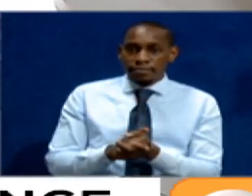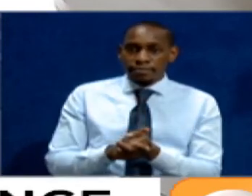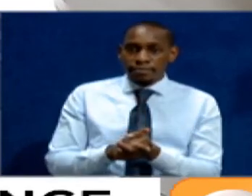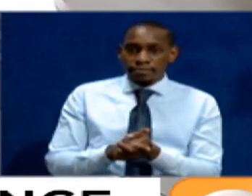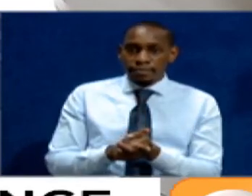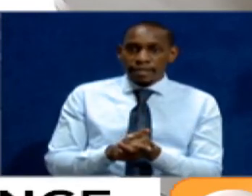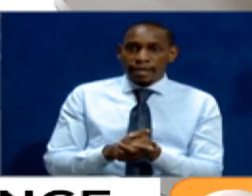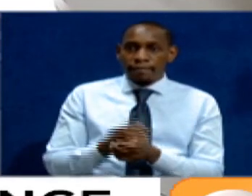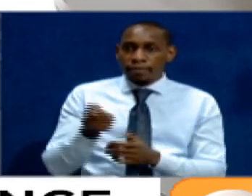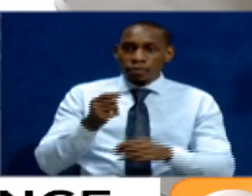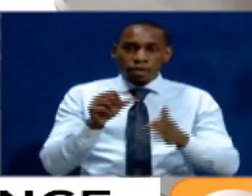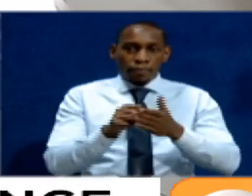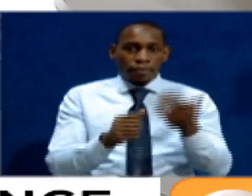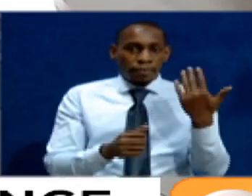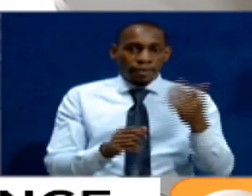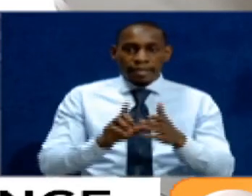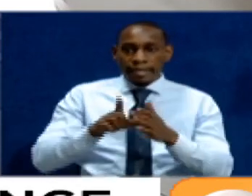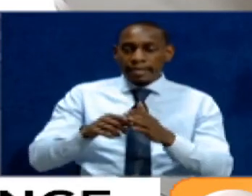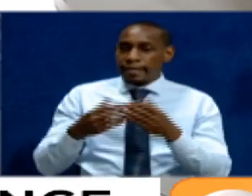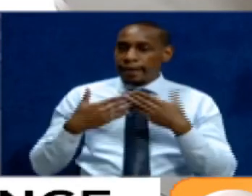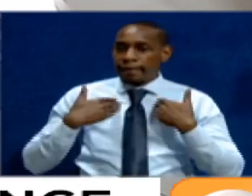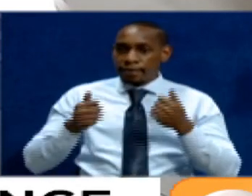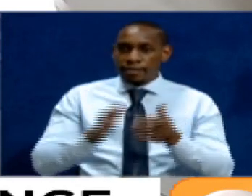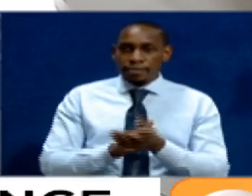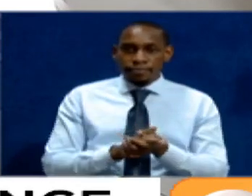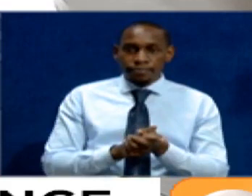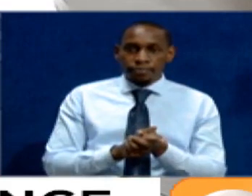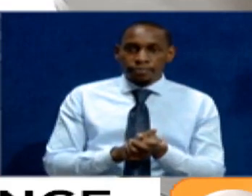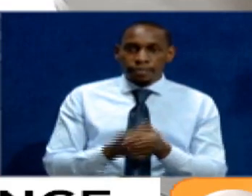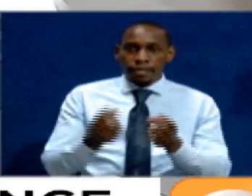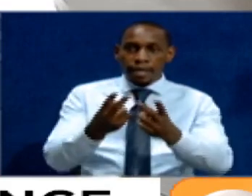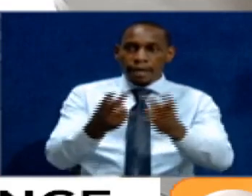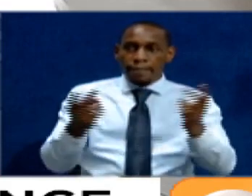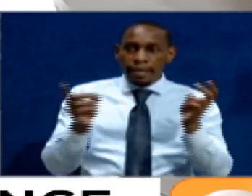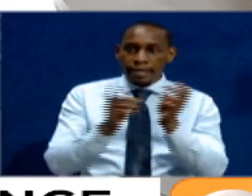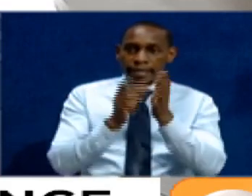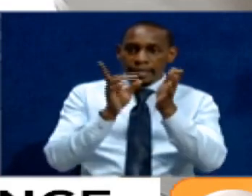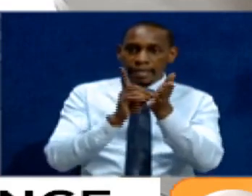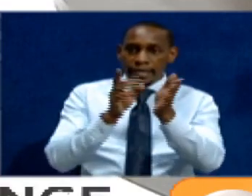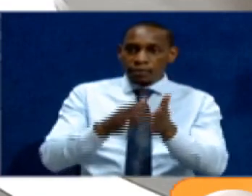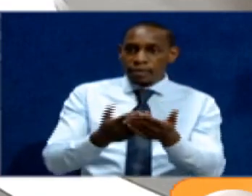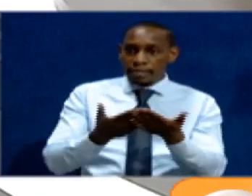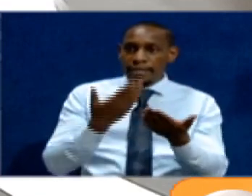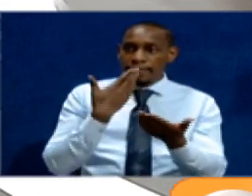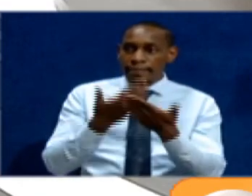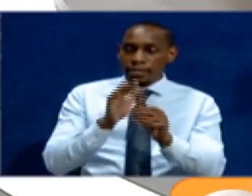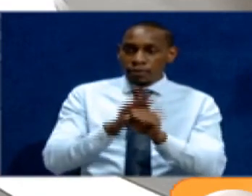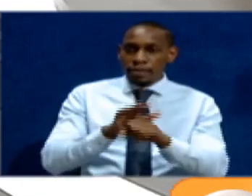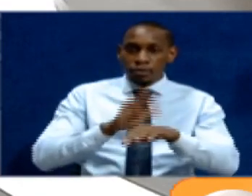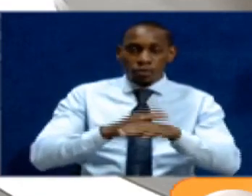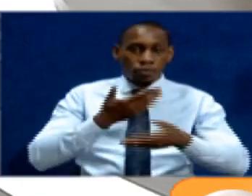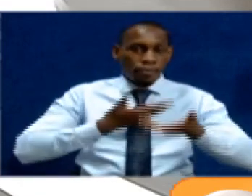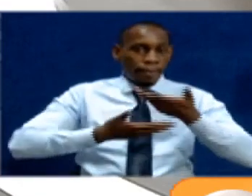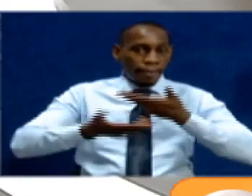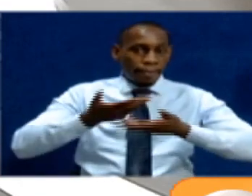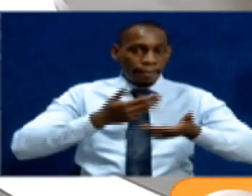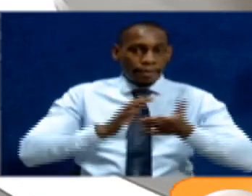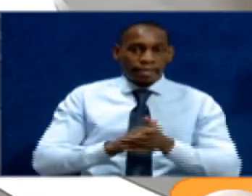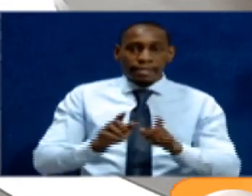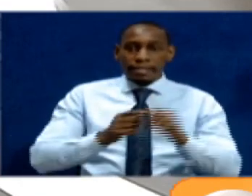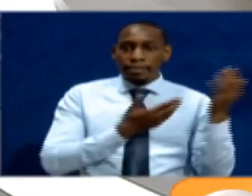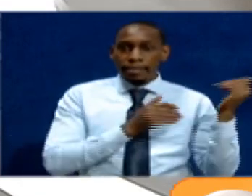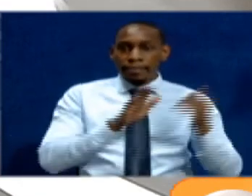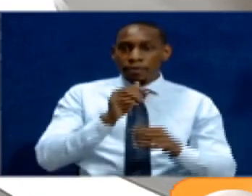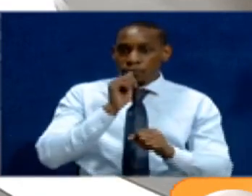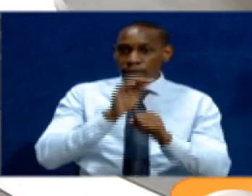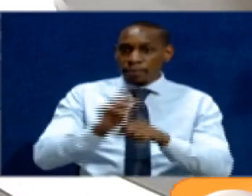day you were fine. Yes. Dr. Willis Akwale, Dr. Dan Gikonyo, Dr. Job Mogere, thank you so much. Gentlemen, that's been a great conversation. And I